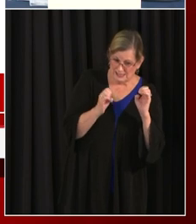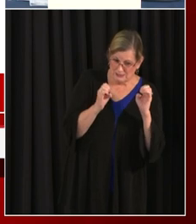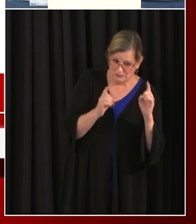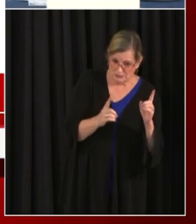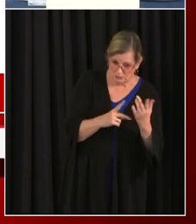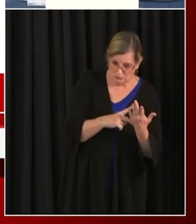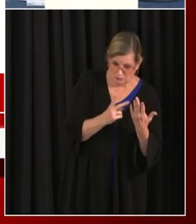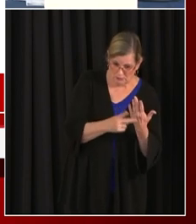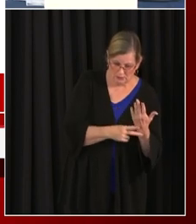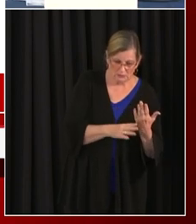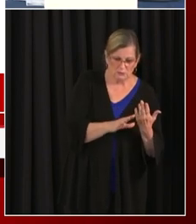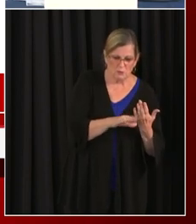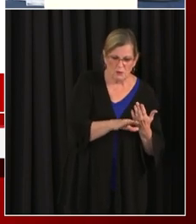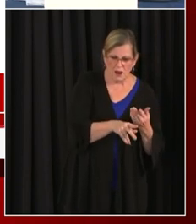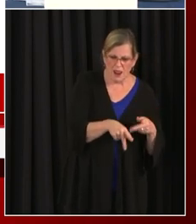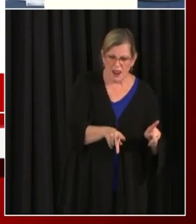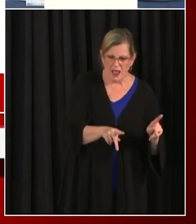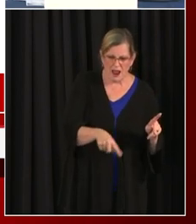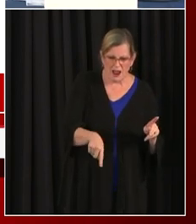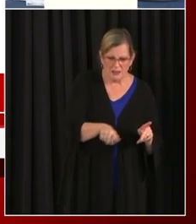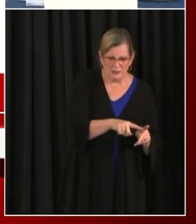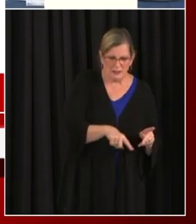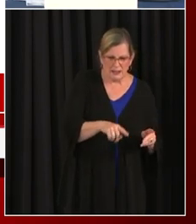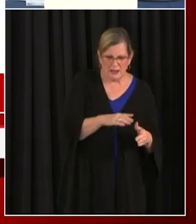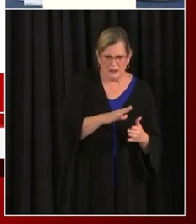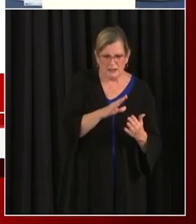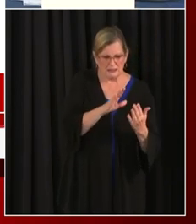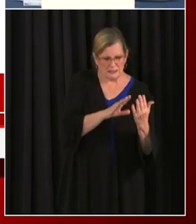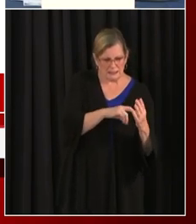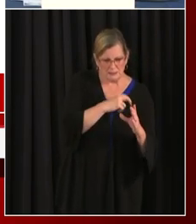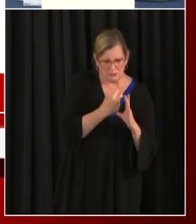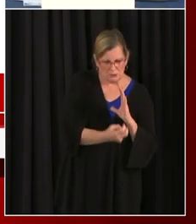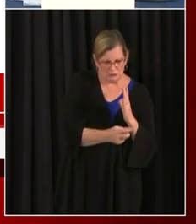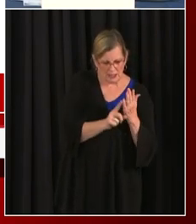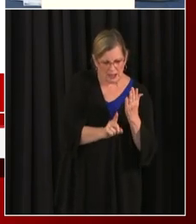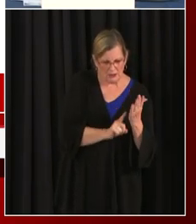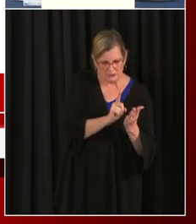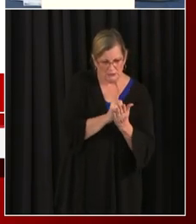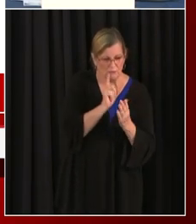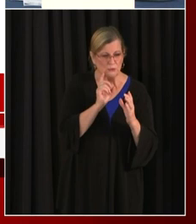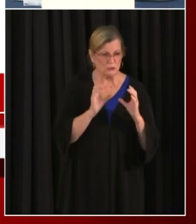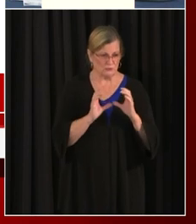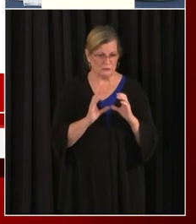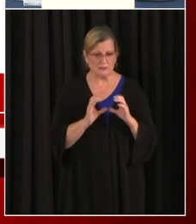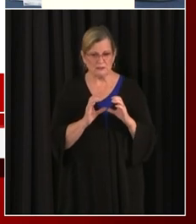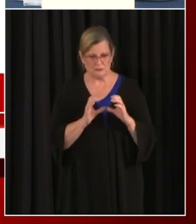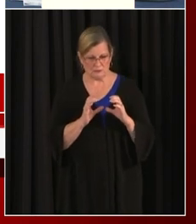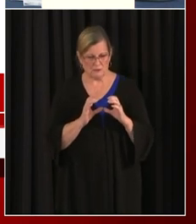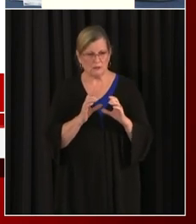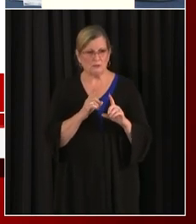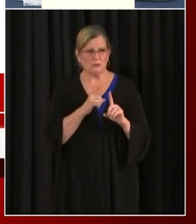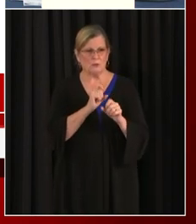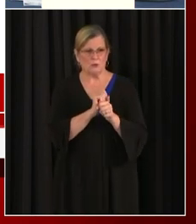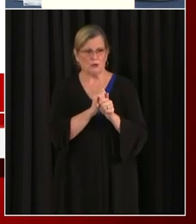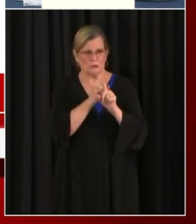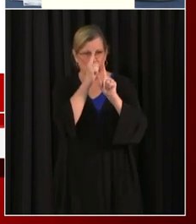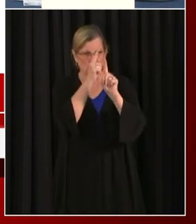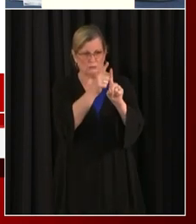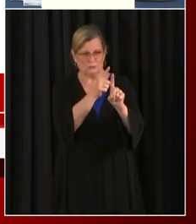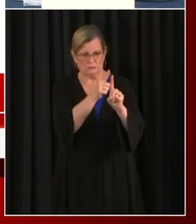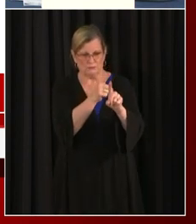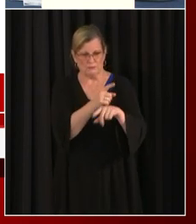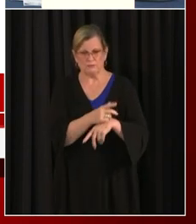allow students to complete the in-person hours for their certifications that they're working towards. Thank